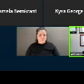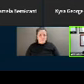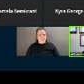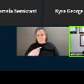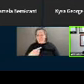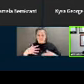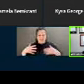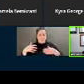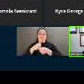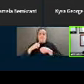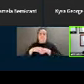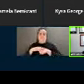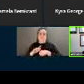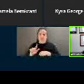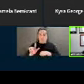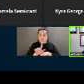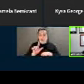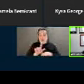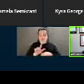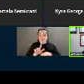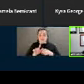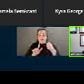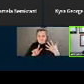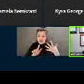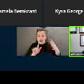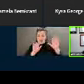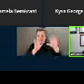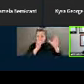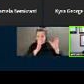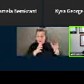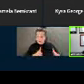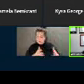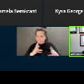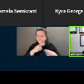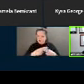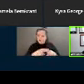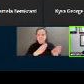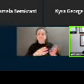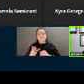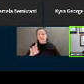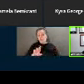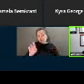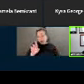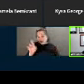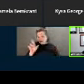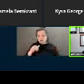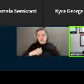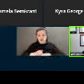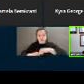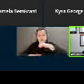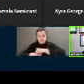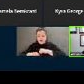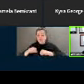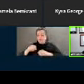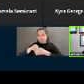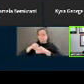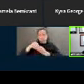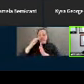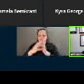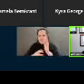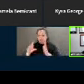of it. On the left side, it's the five overarching buckets that I talked about. On the right side, it's the structure of the document. It's very easy to